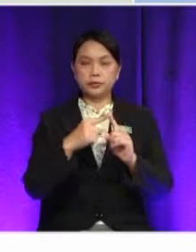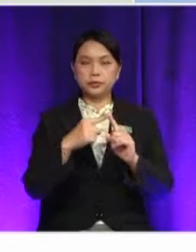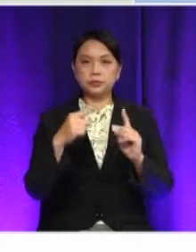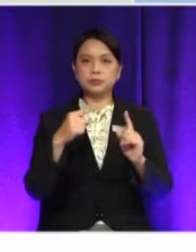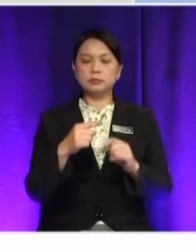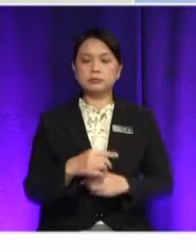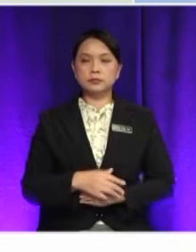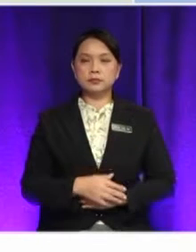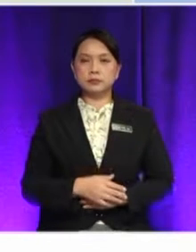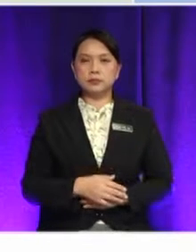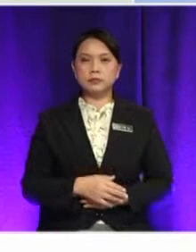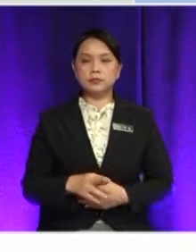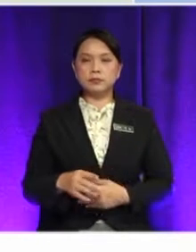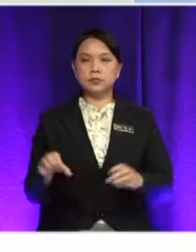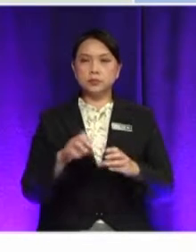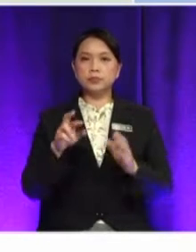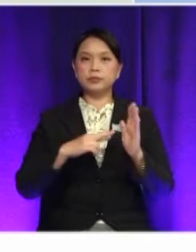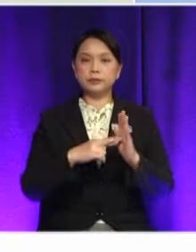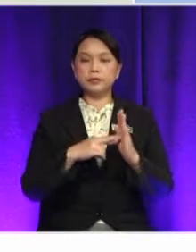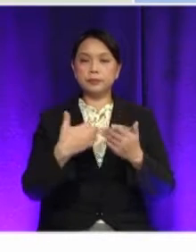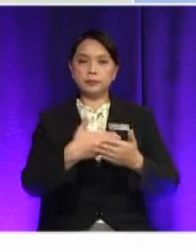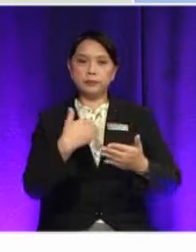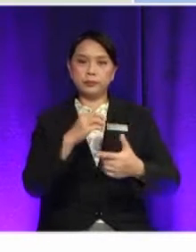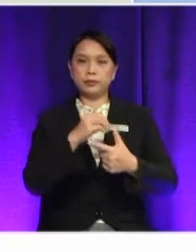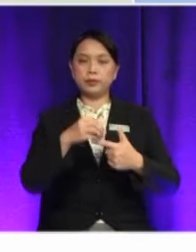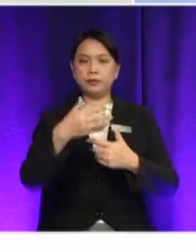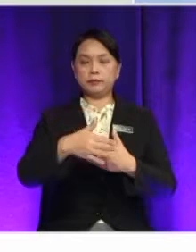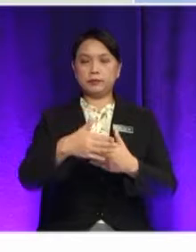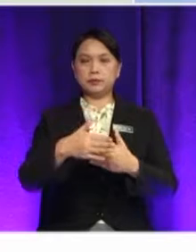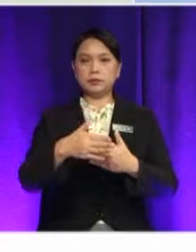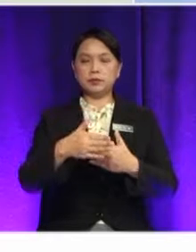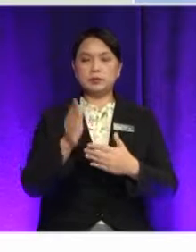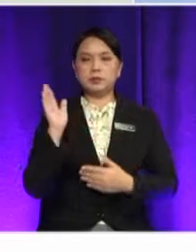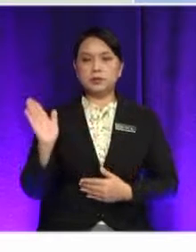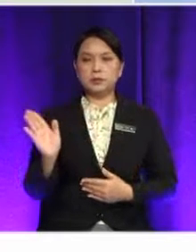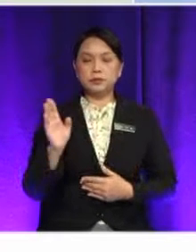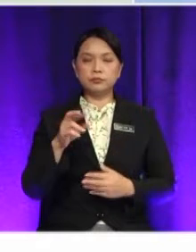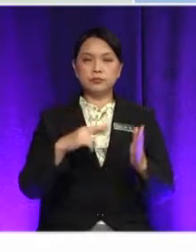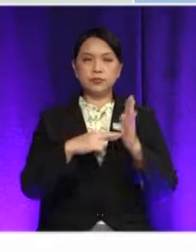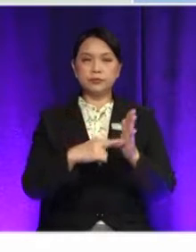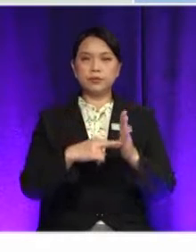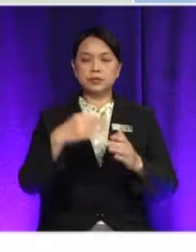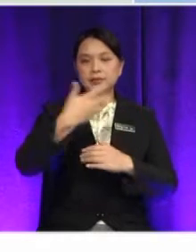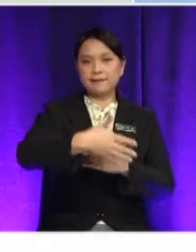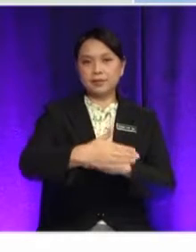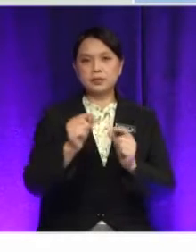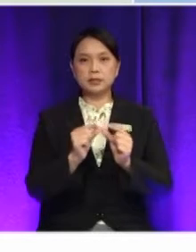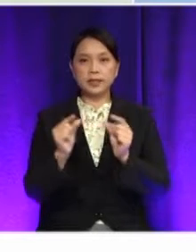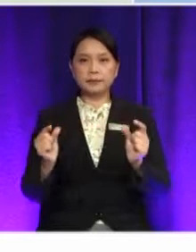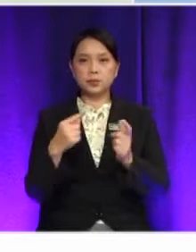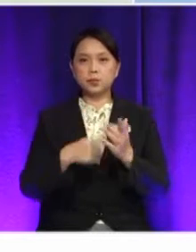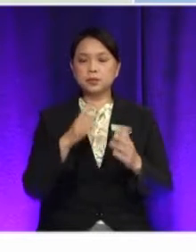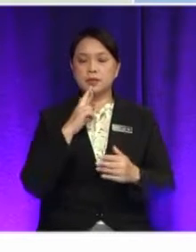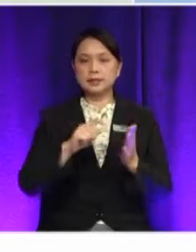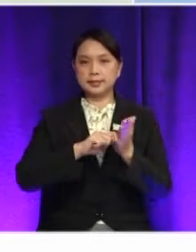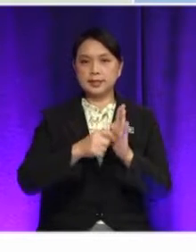gap or after the gap, Soleha? I refer to the keywords after the gap. After the gap. And what are the